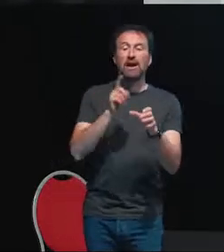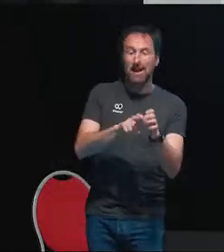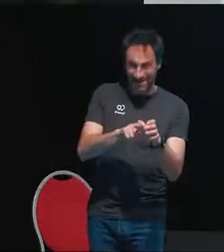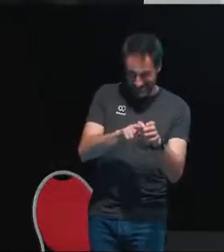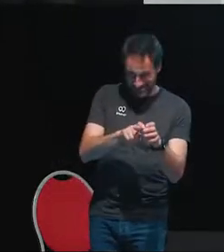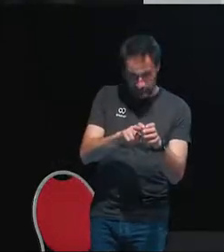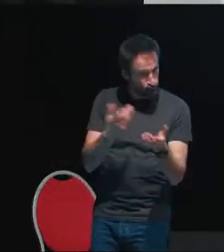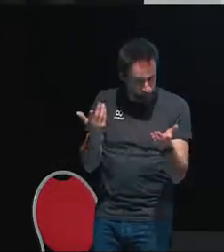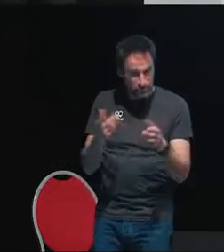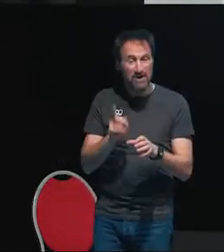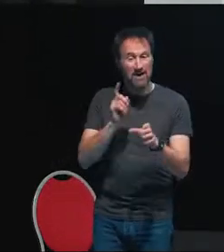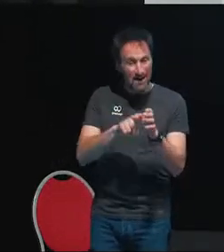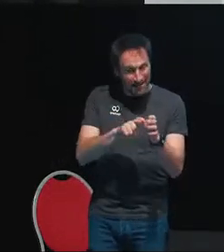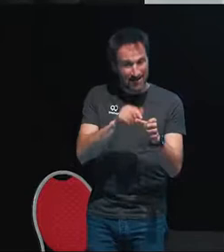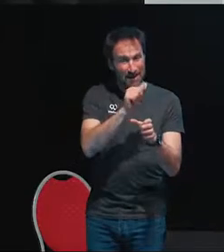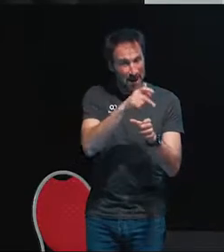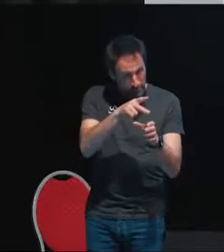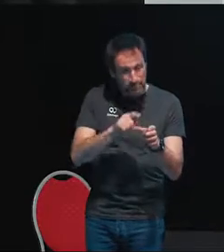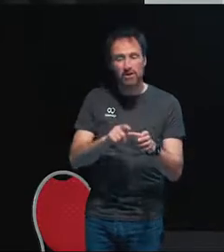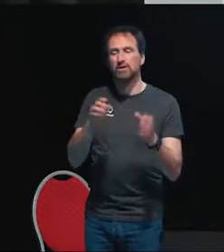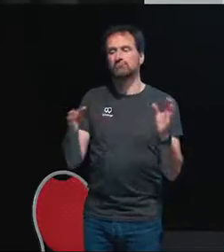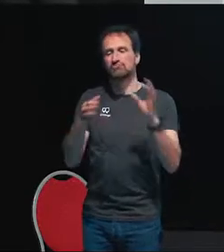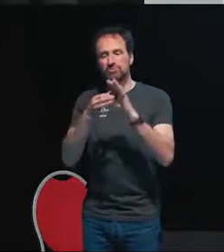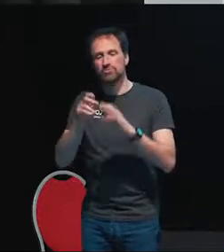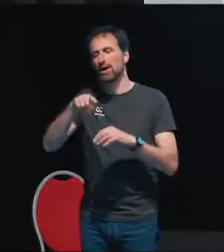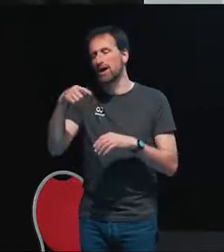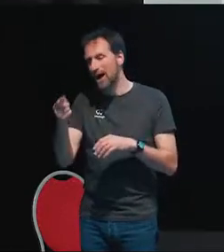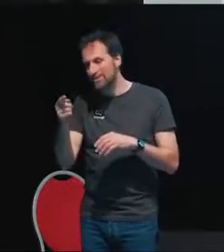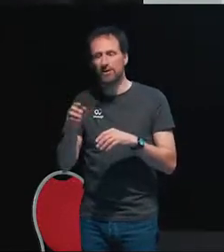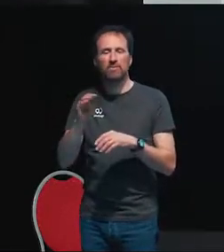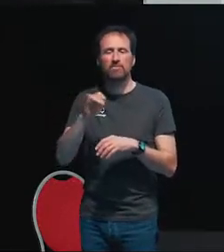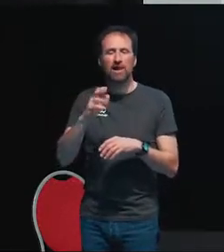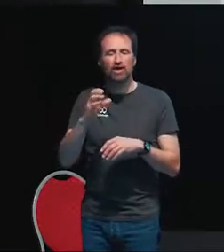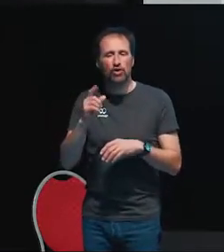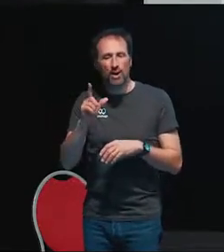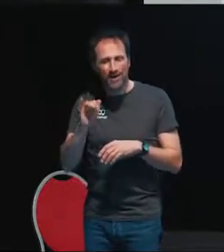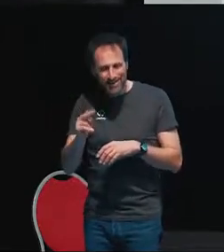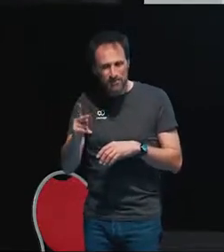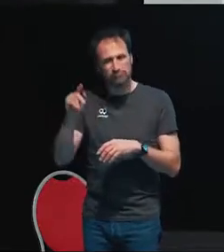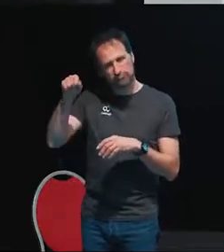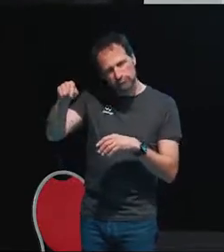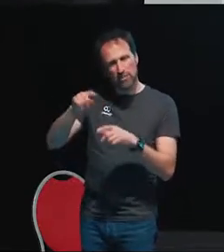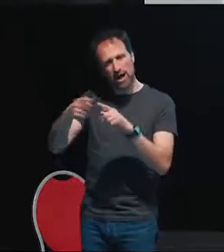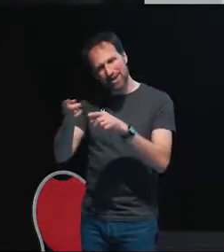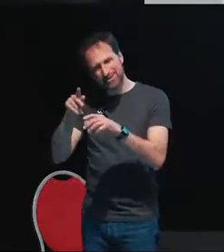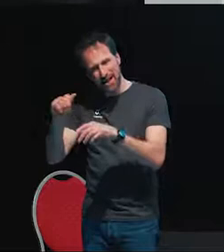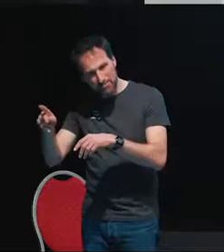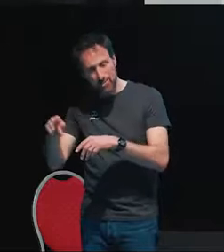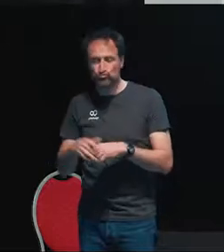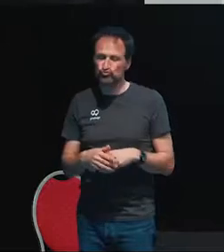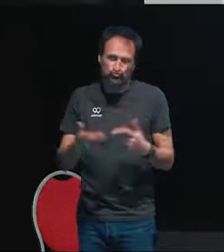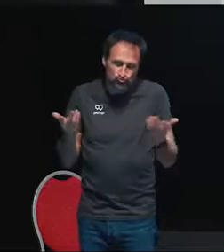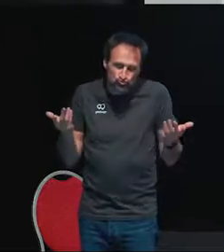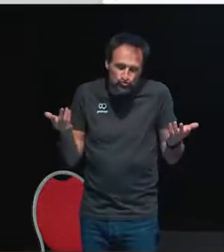another app through a hyperlink that's micro front-ends for some people that's very nice it's probably the technically